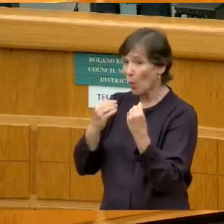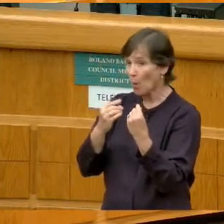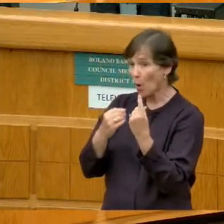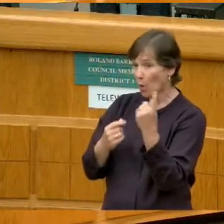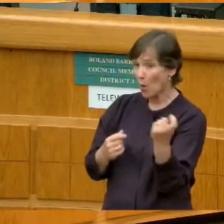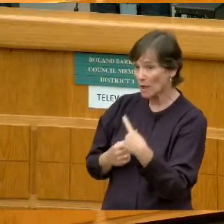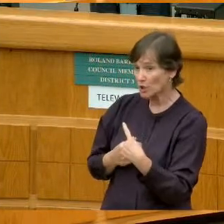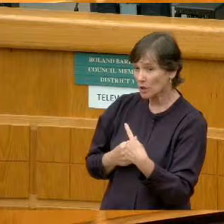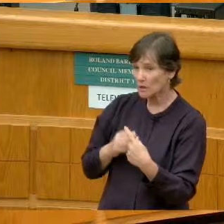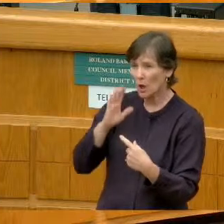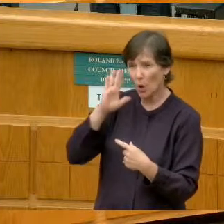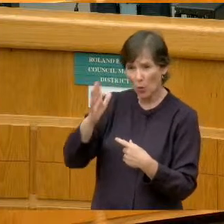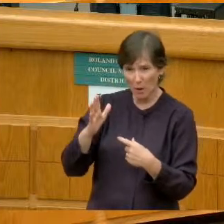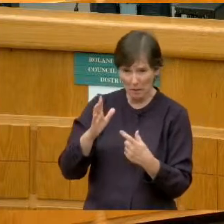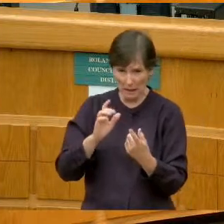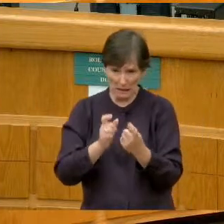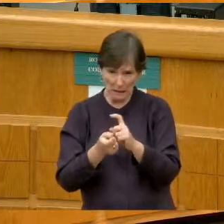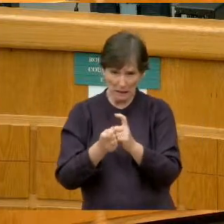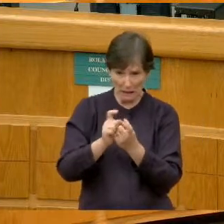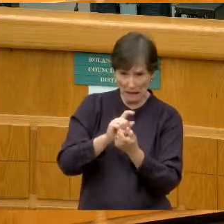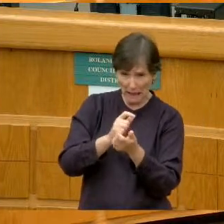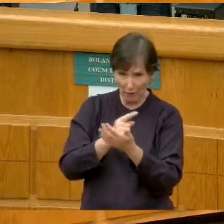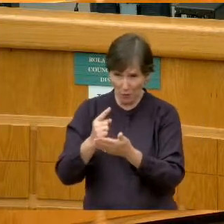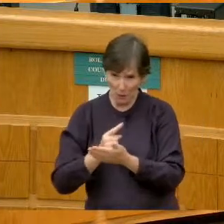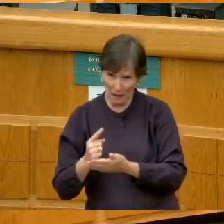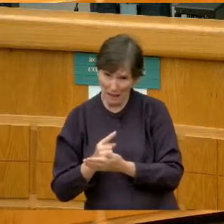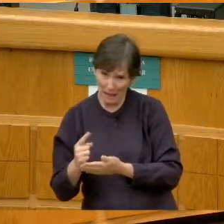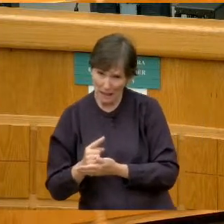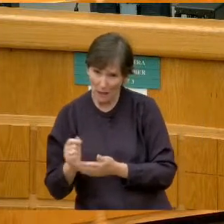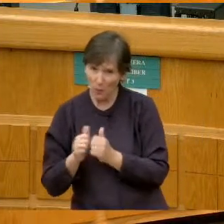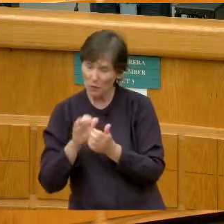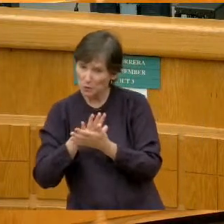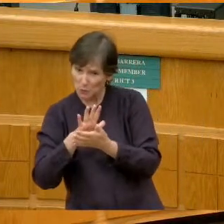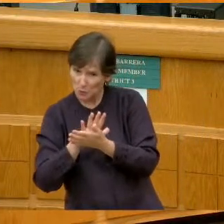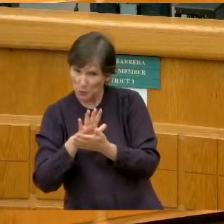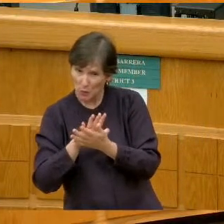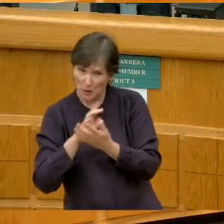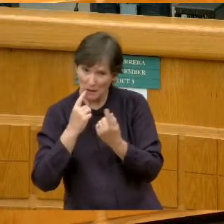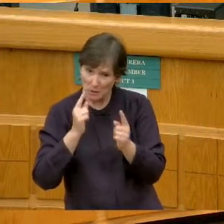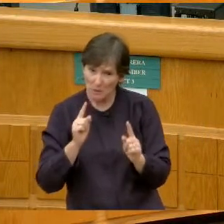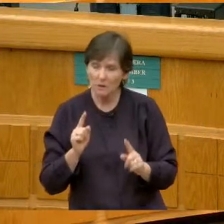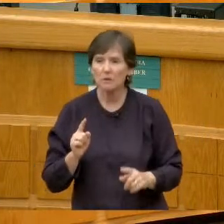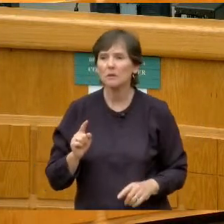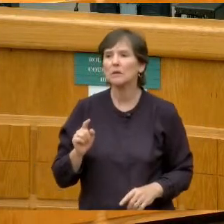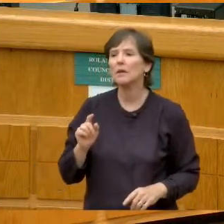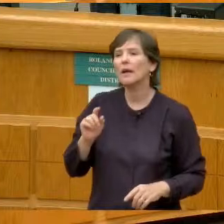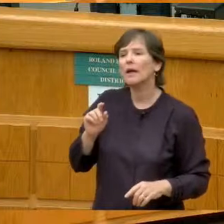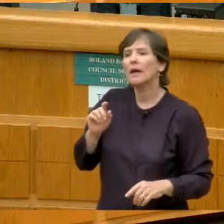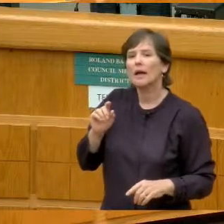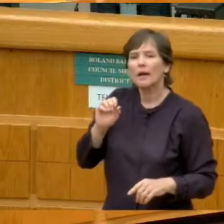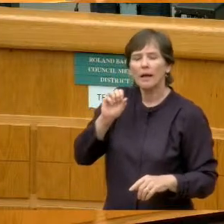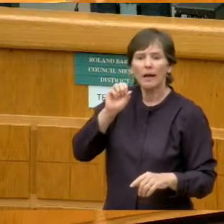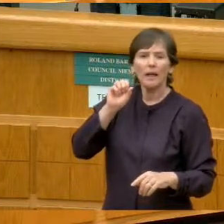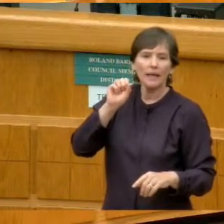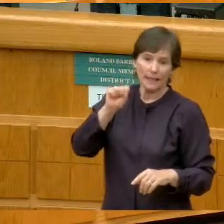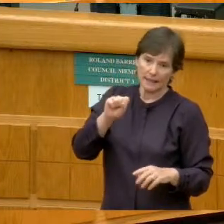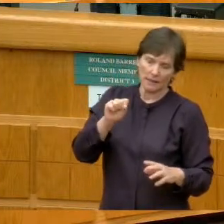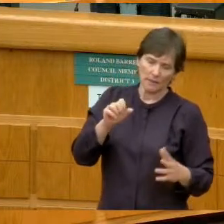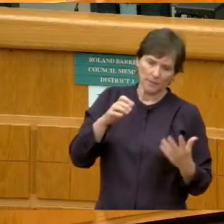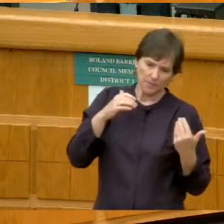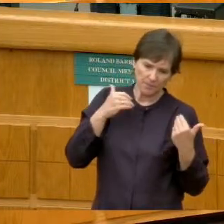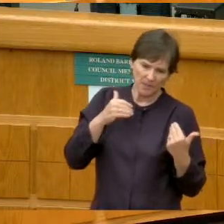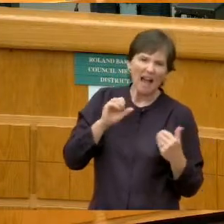fluid week by week? I know you talked about Yeah. it. Can you kind of just a little bit Right. elaborate a little bit more? Sure, I can. So the order is definitely in effect